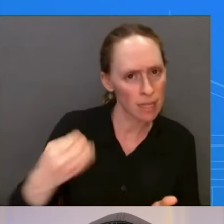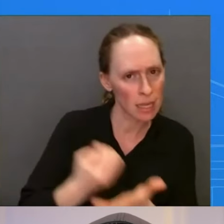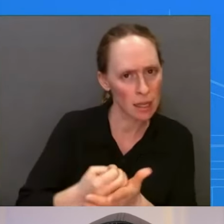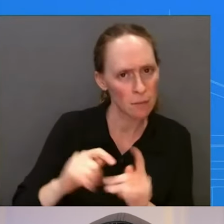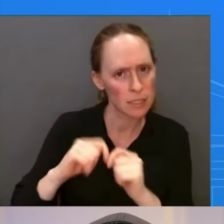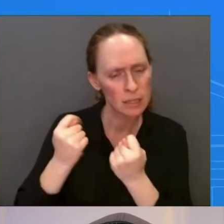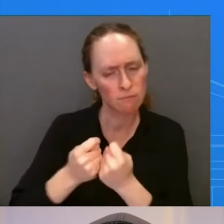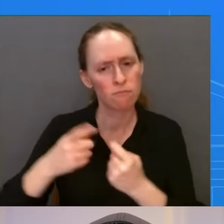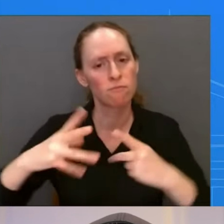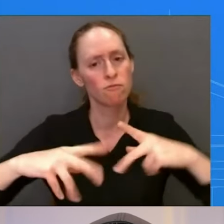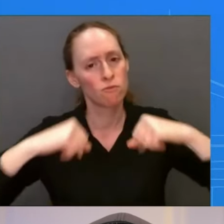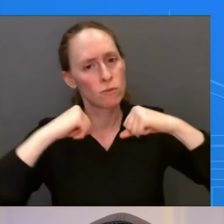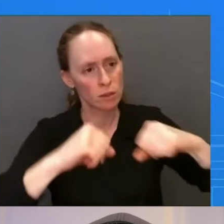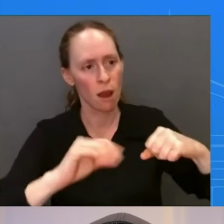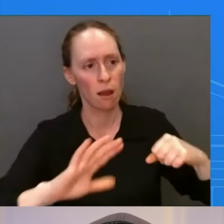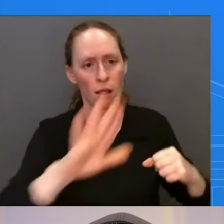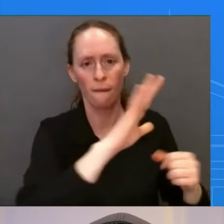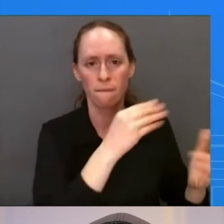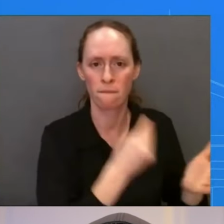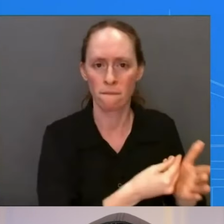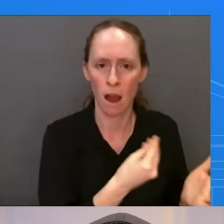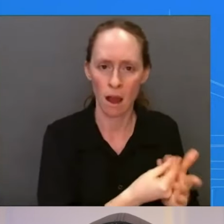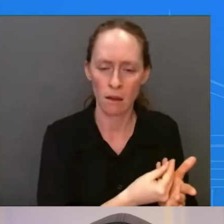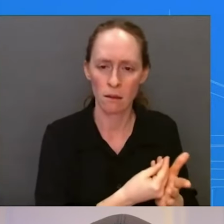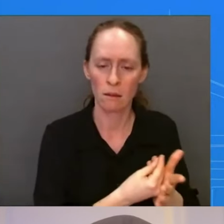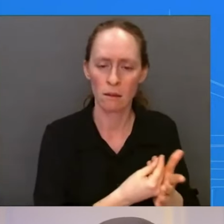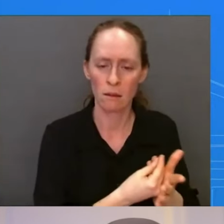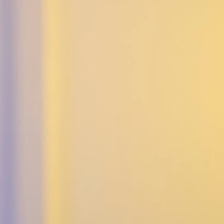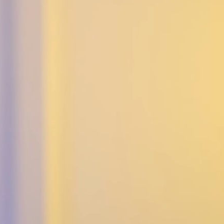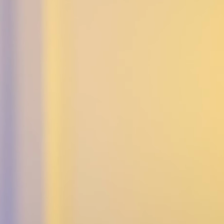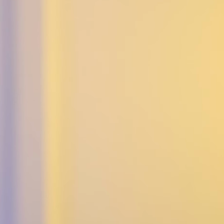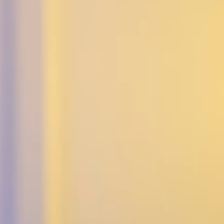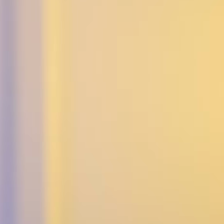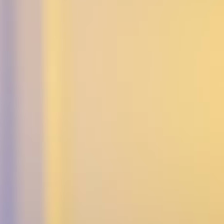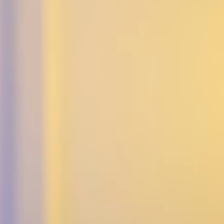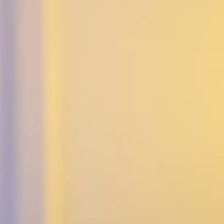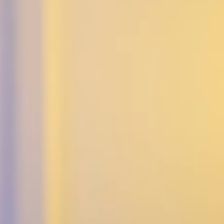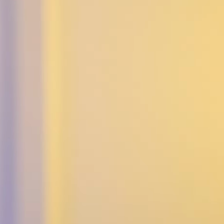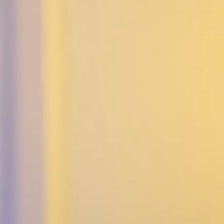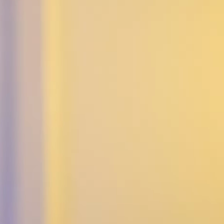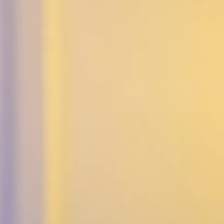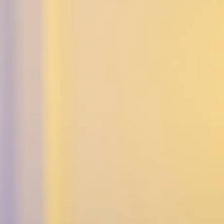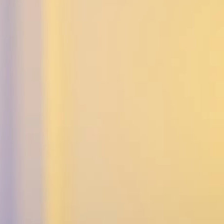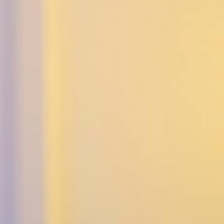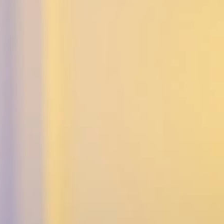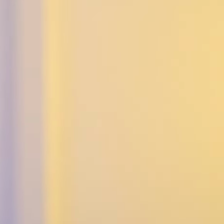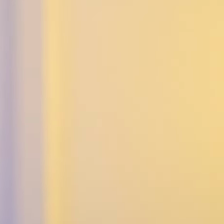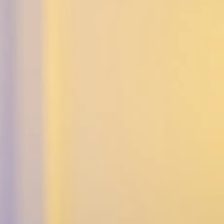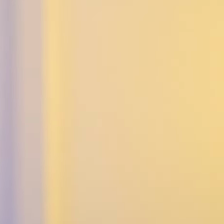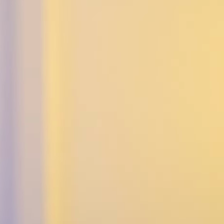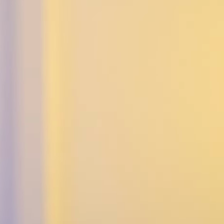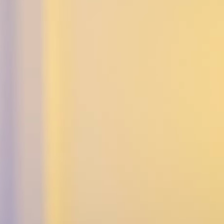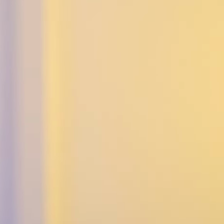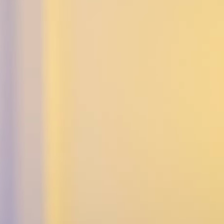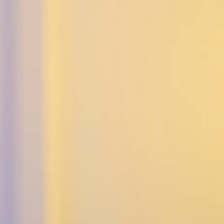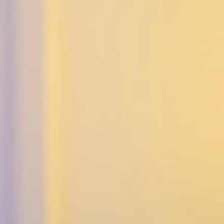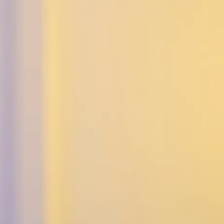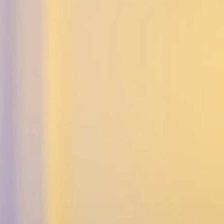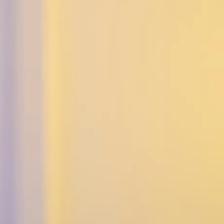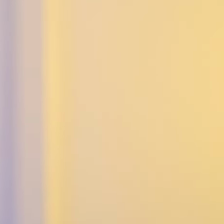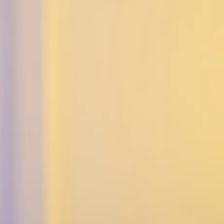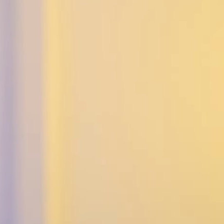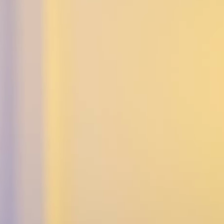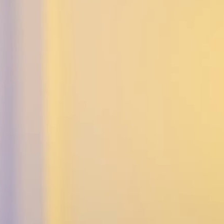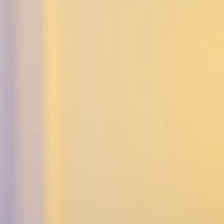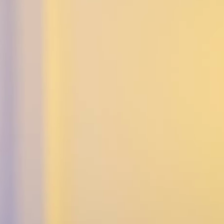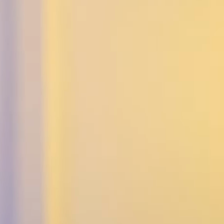is what I can share with you. FDIC runs this process. It's amazing. It's amazing. Just blame somebody else. Put it on them, even though you sat